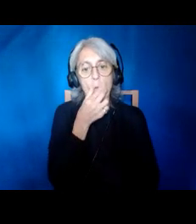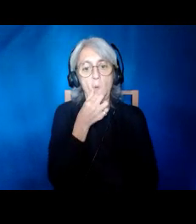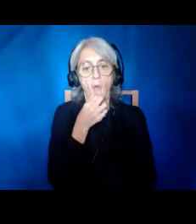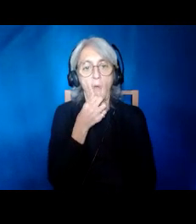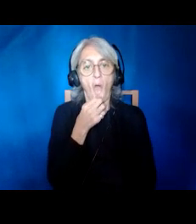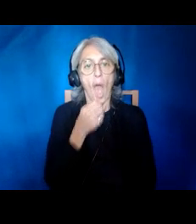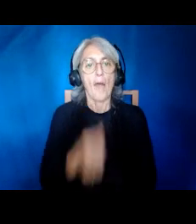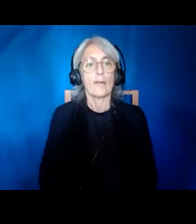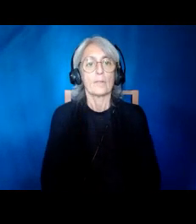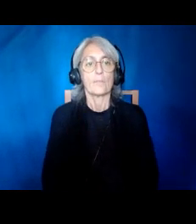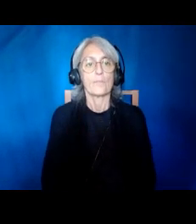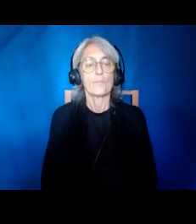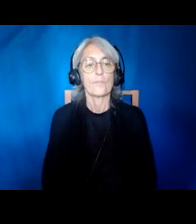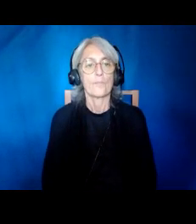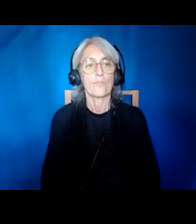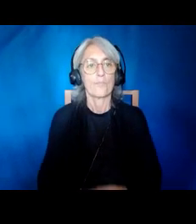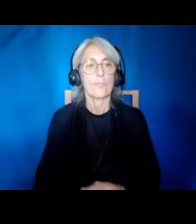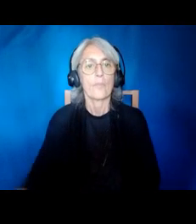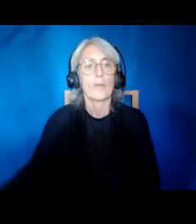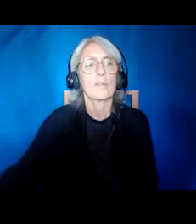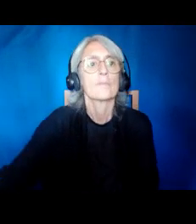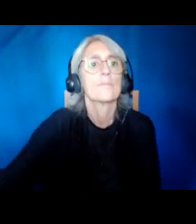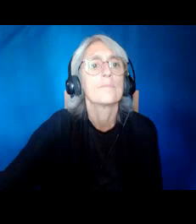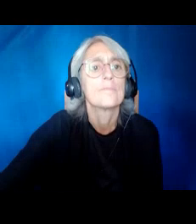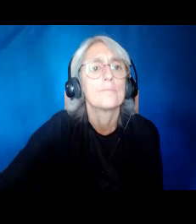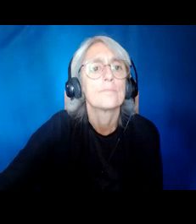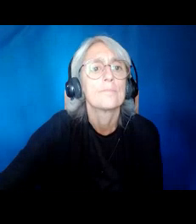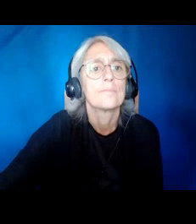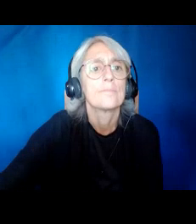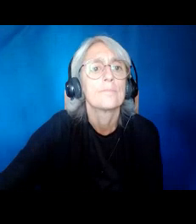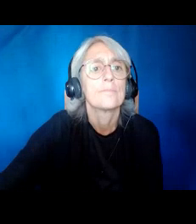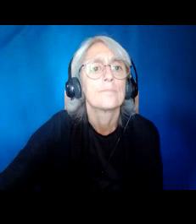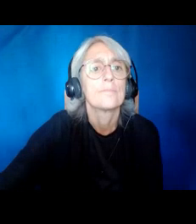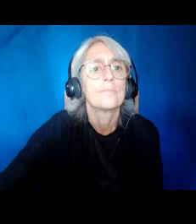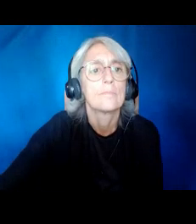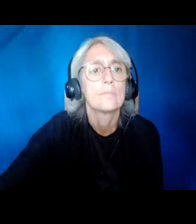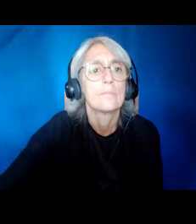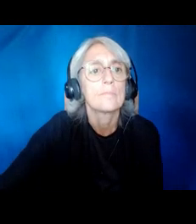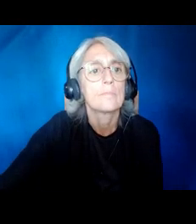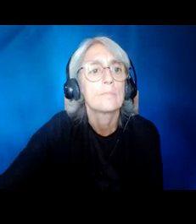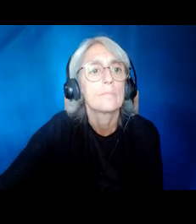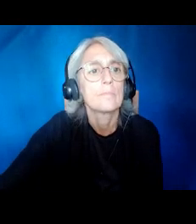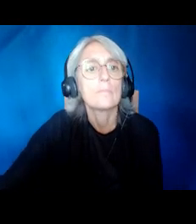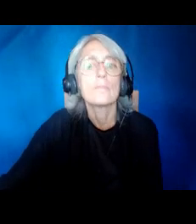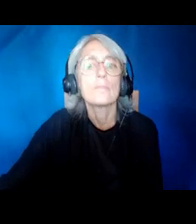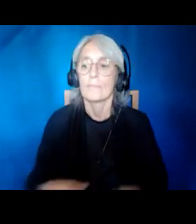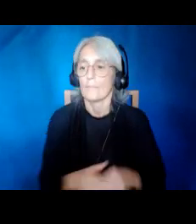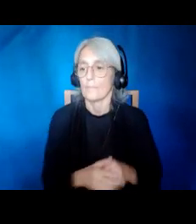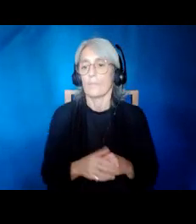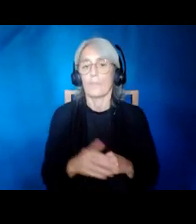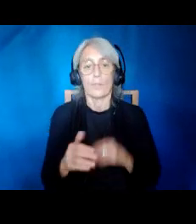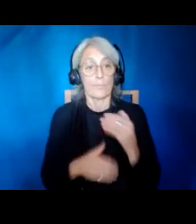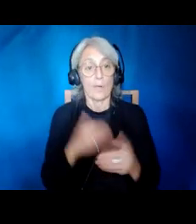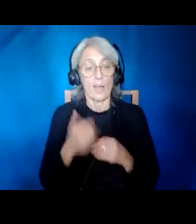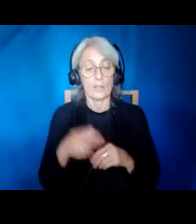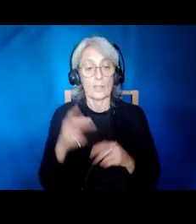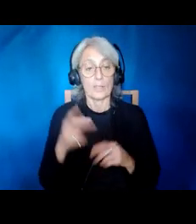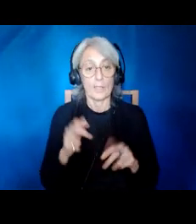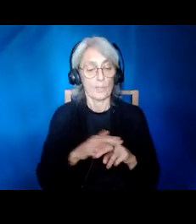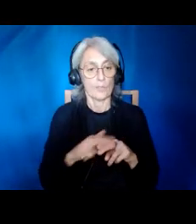I think this is our last of the core four for those who are counting. Progress does not slow down for high-speed rail. On